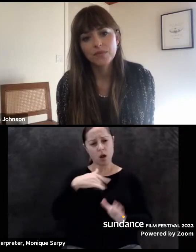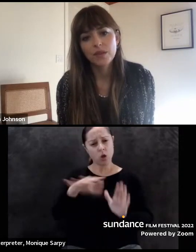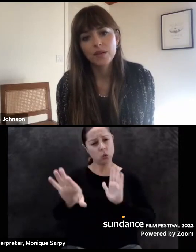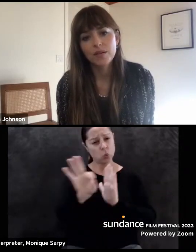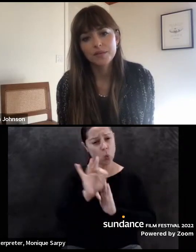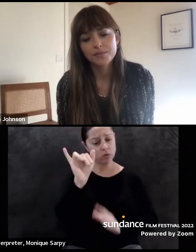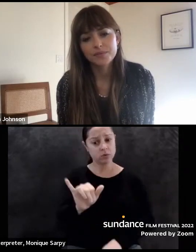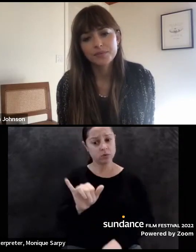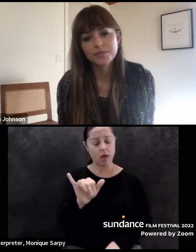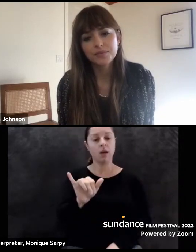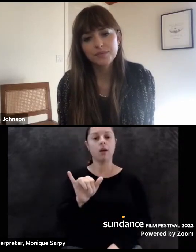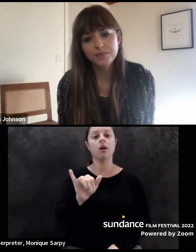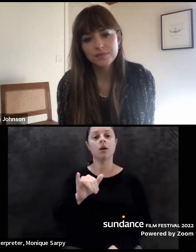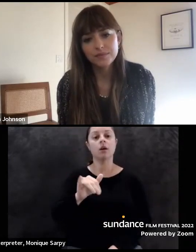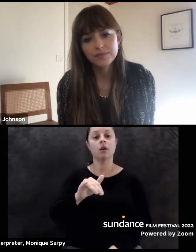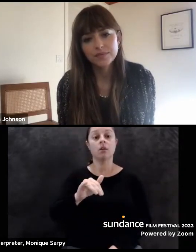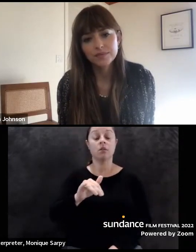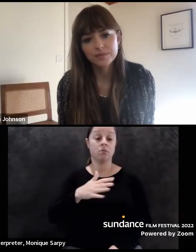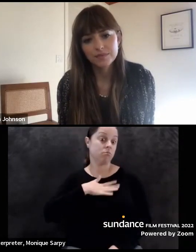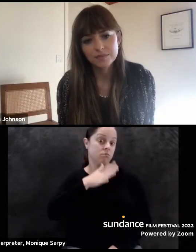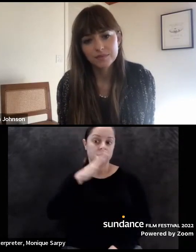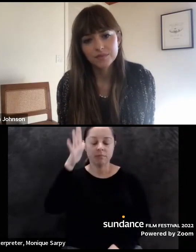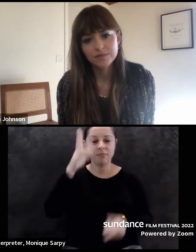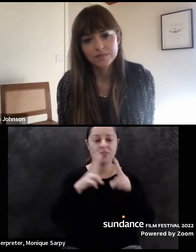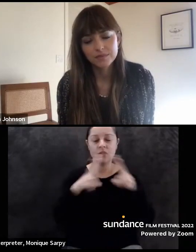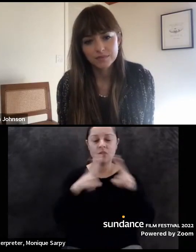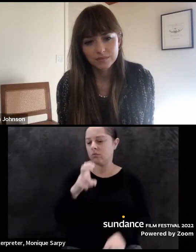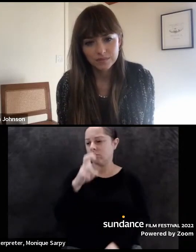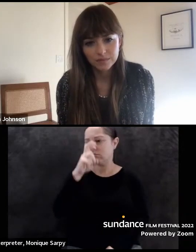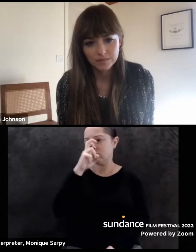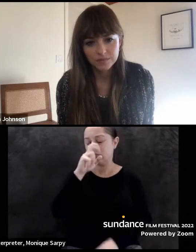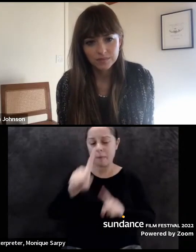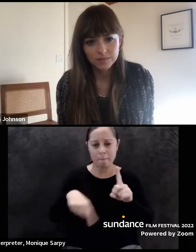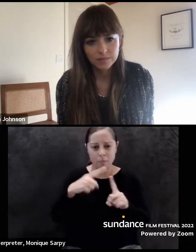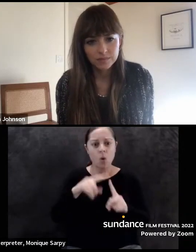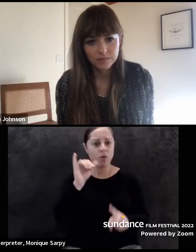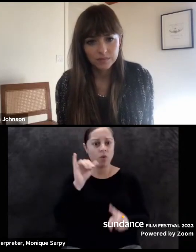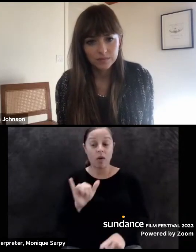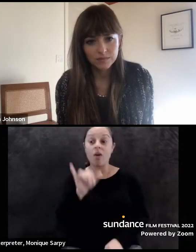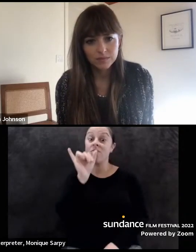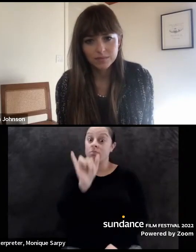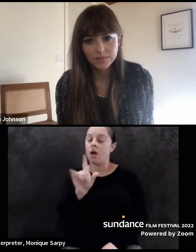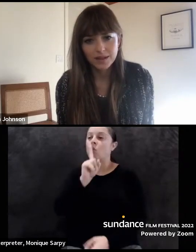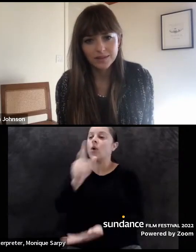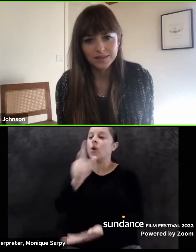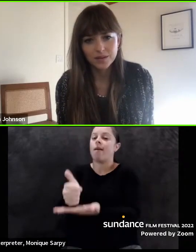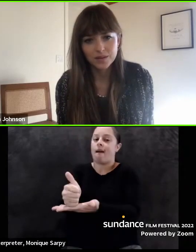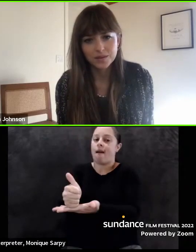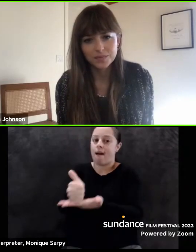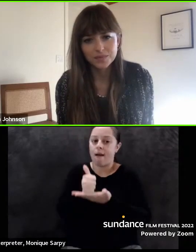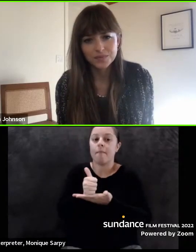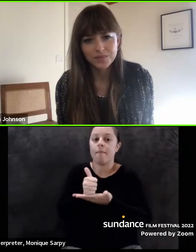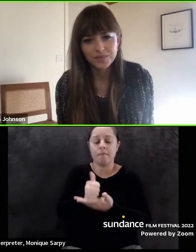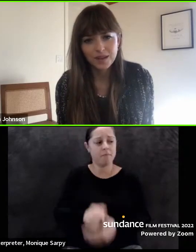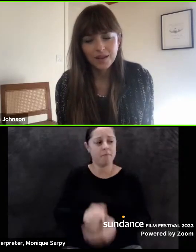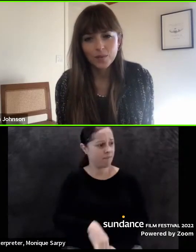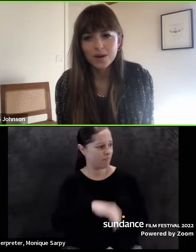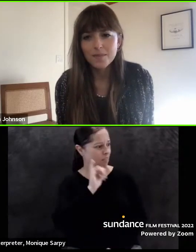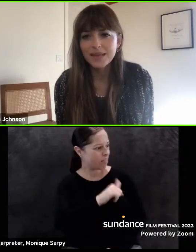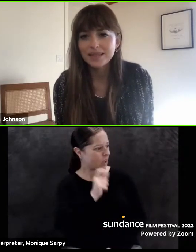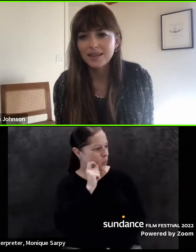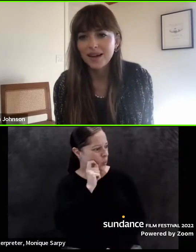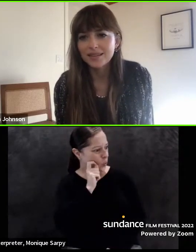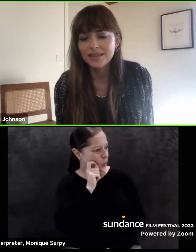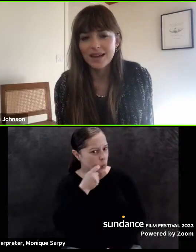so they were very strict about that, and I think it really did help me. That's so cool.